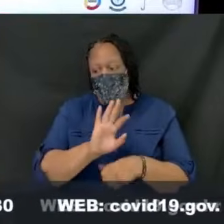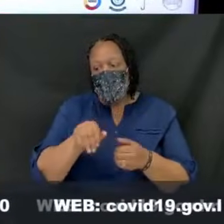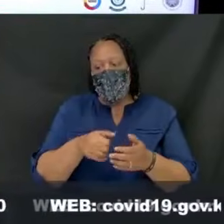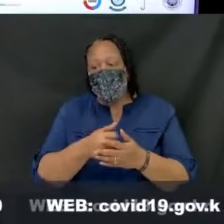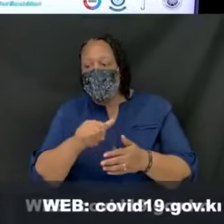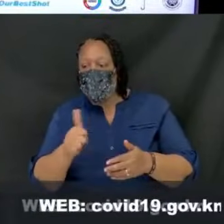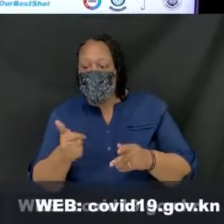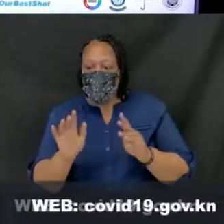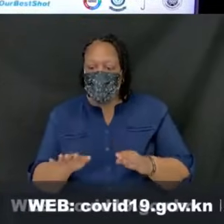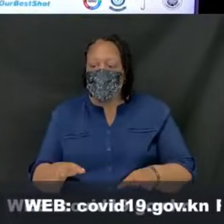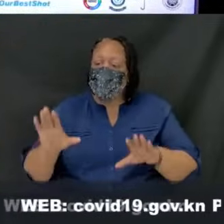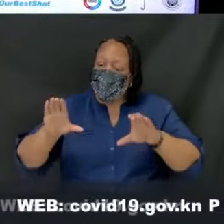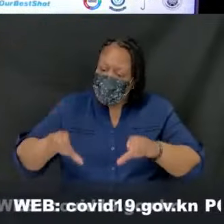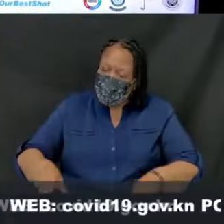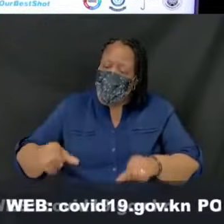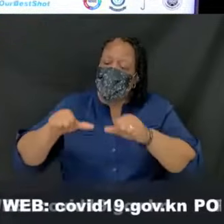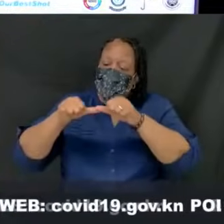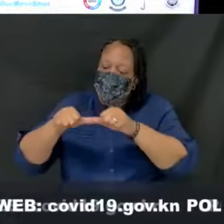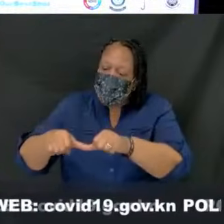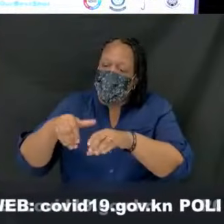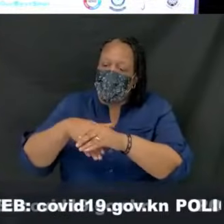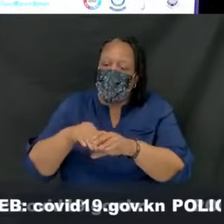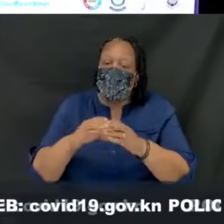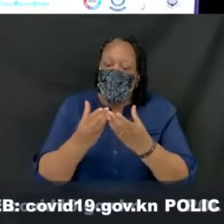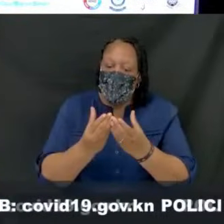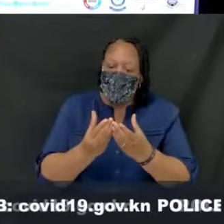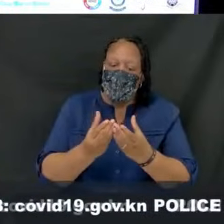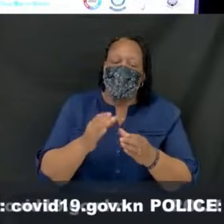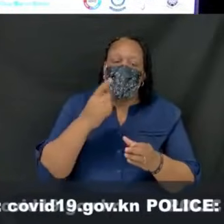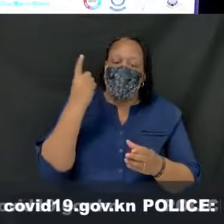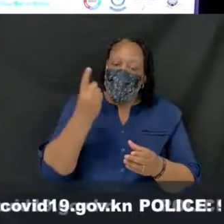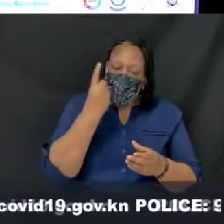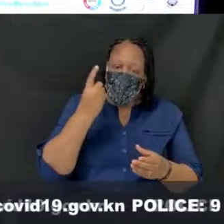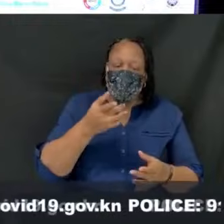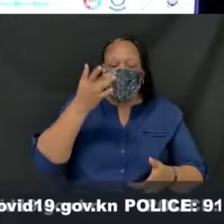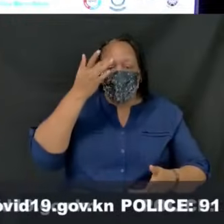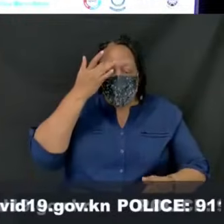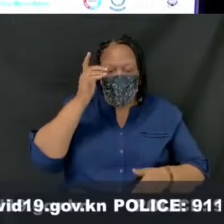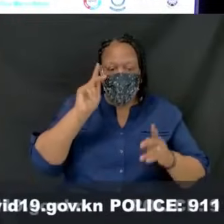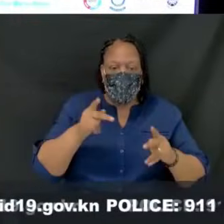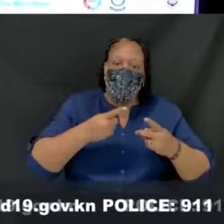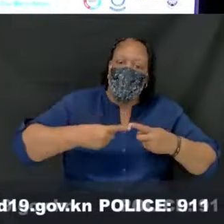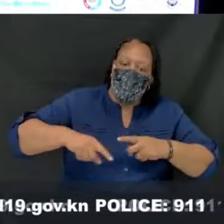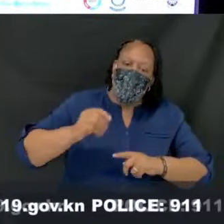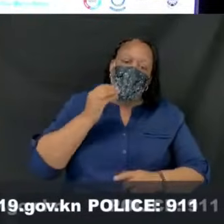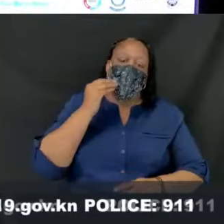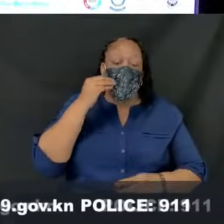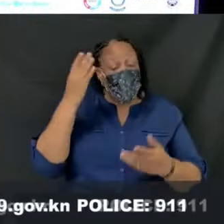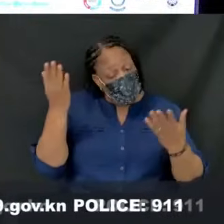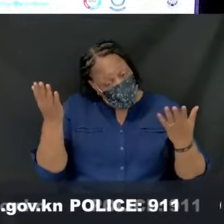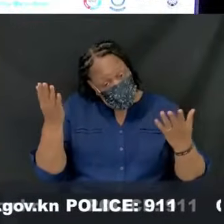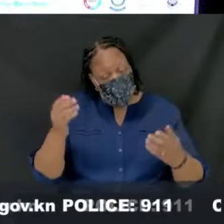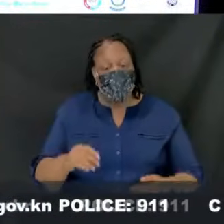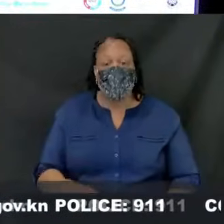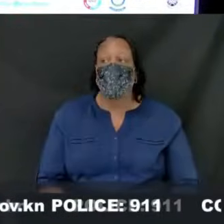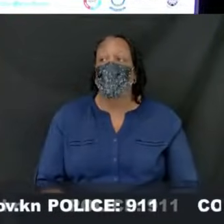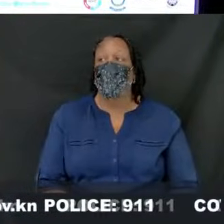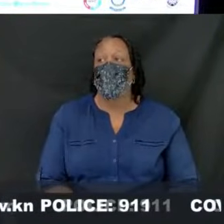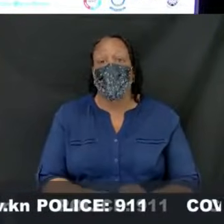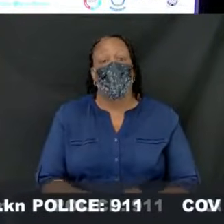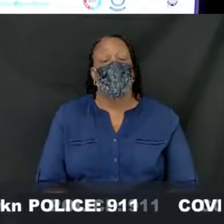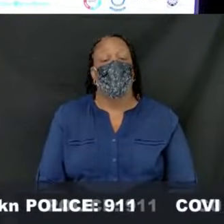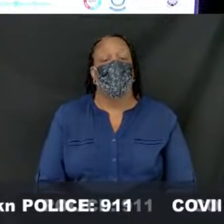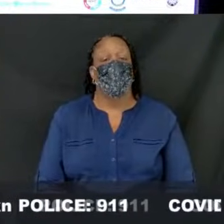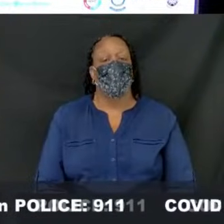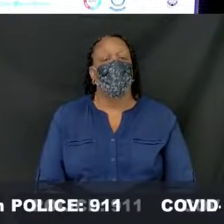the messages that we communicated with the virtual meeting that we had with all of the heads and deputy heads of the primary and